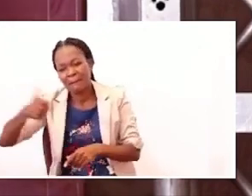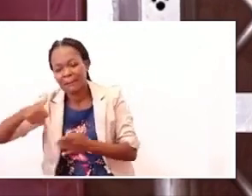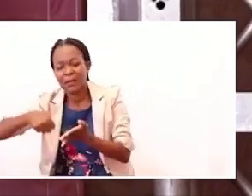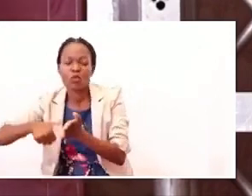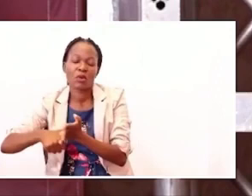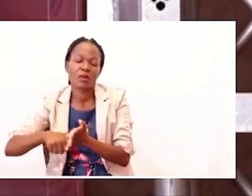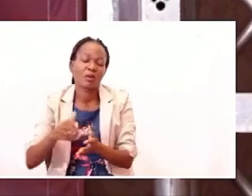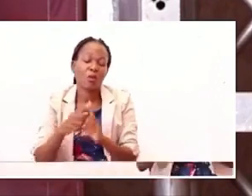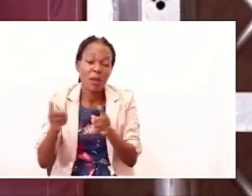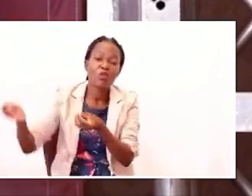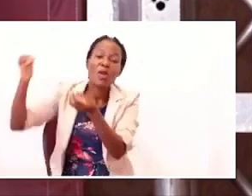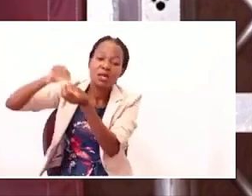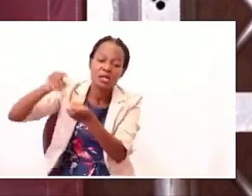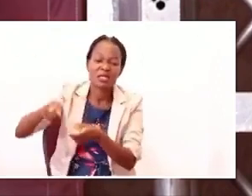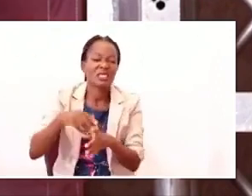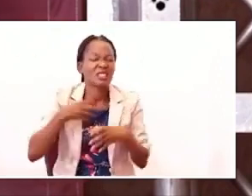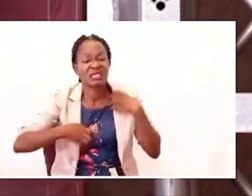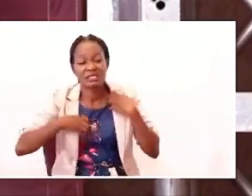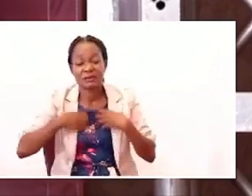at the moment, and we should be concerned.